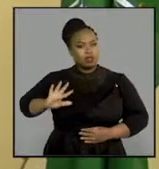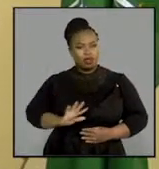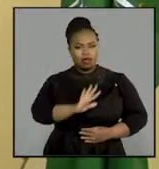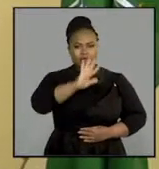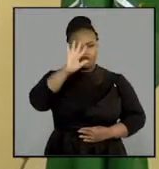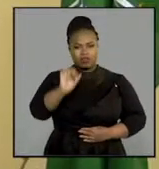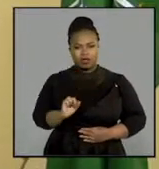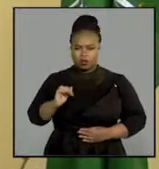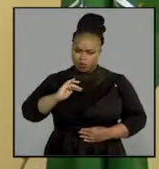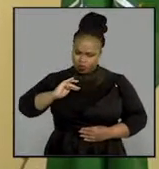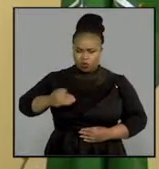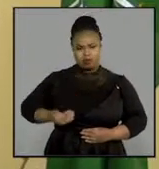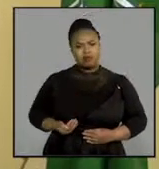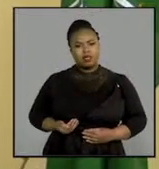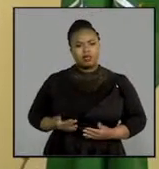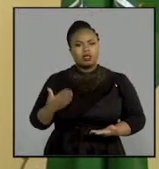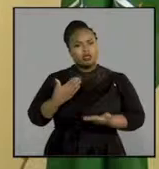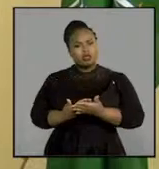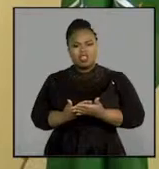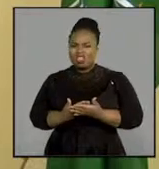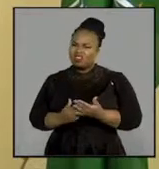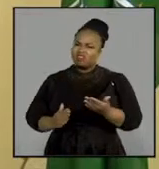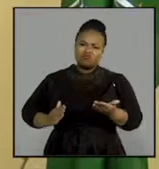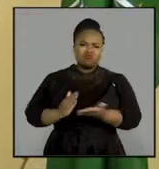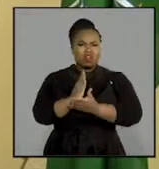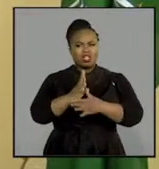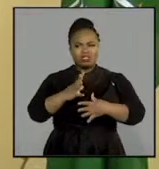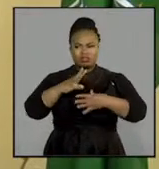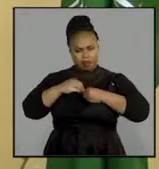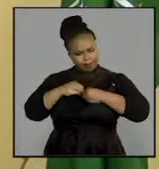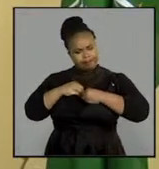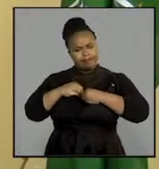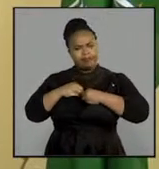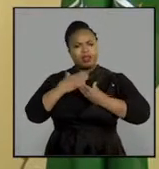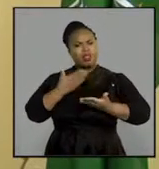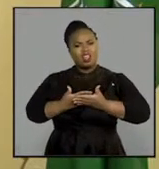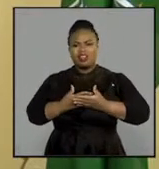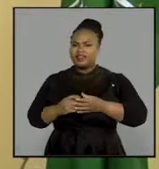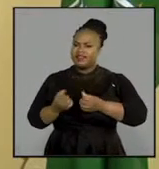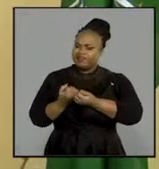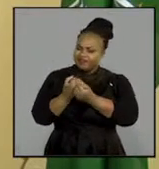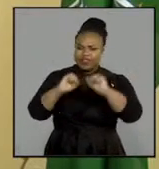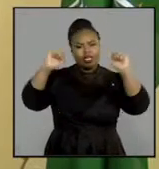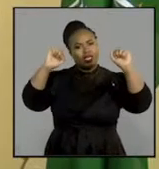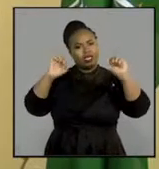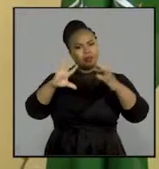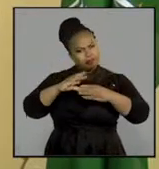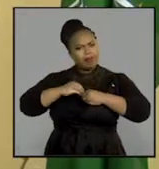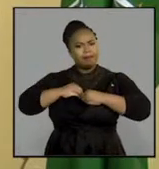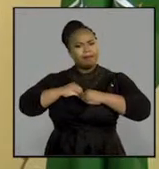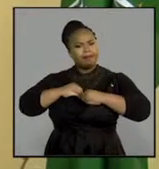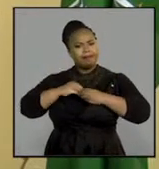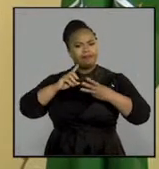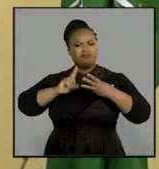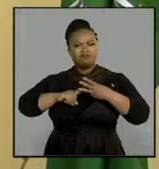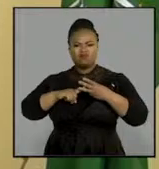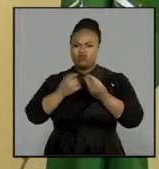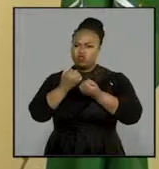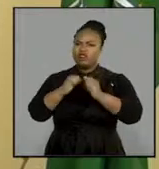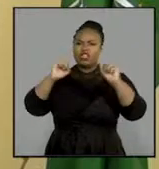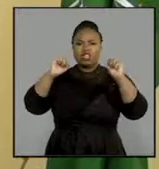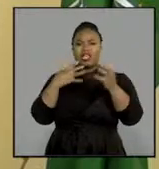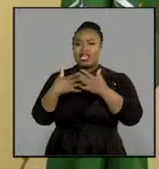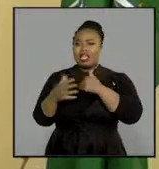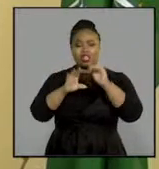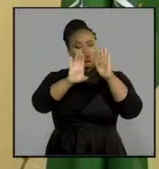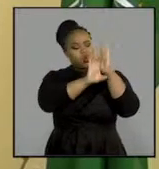which women will enjoy all the rights, all the freedoms,